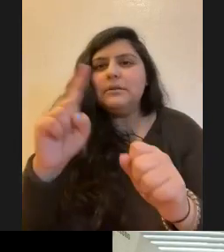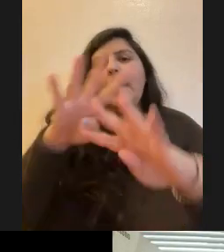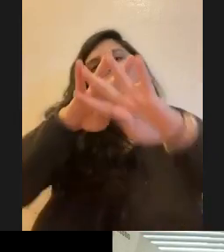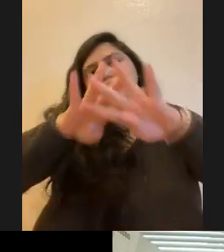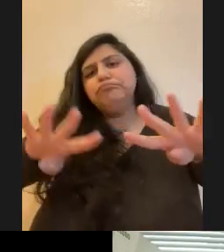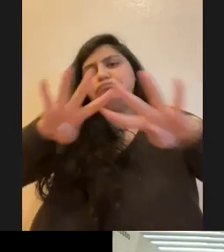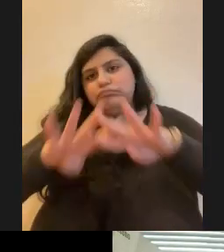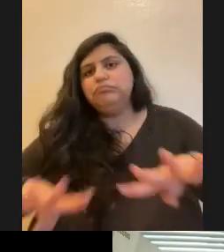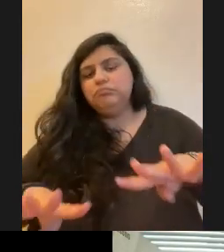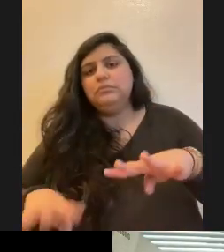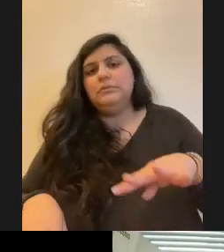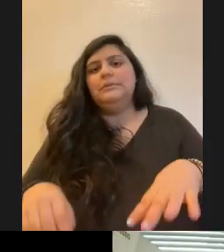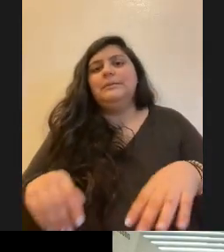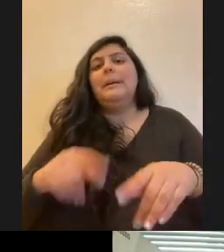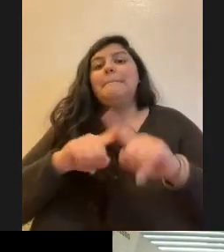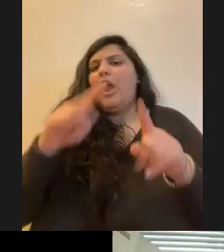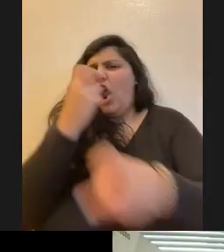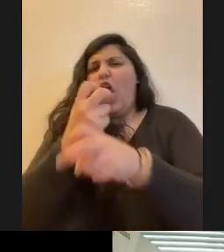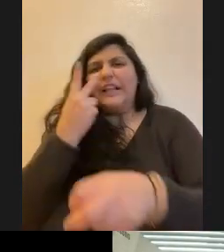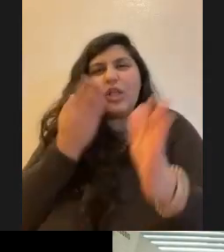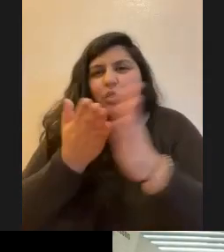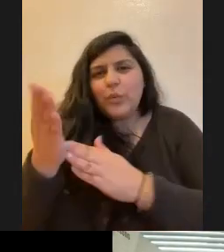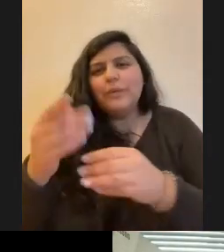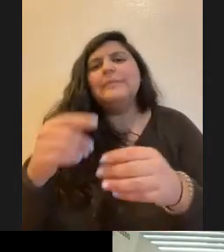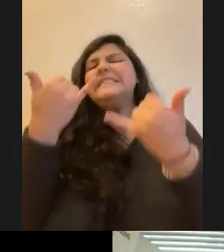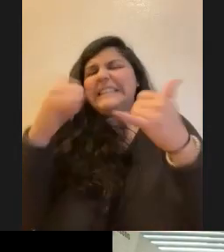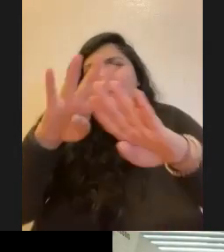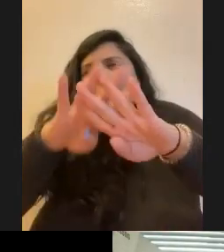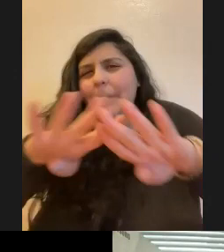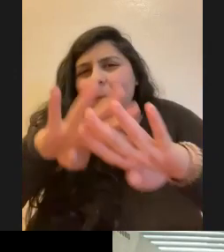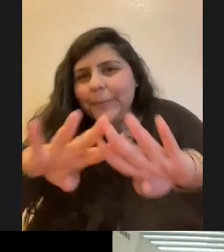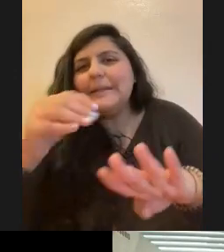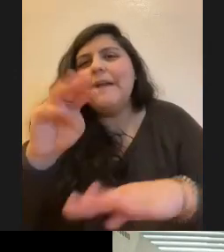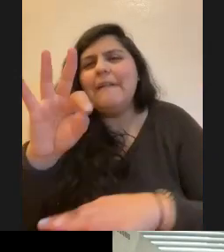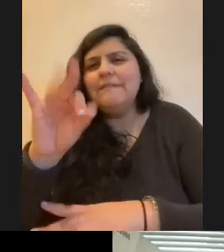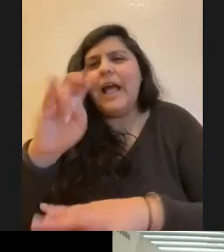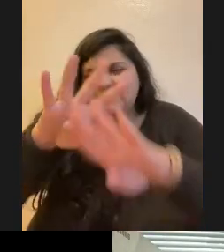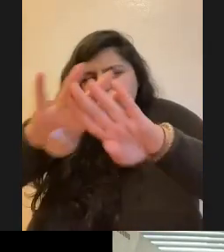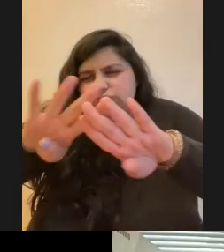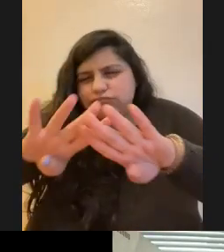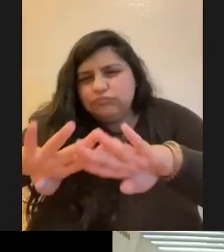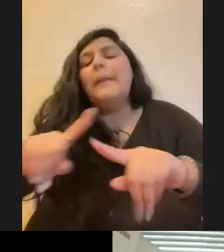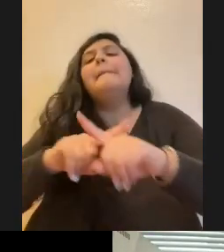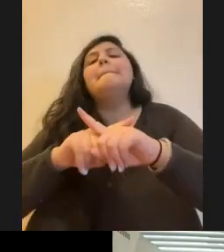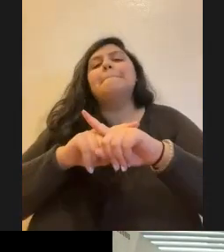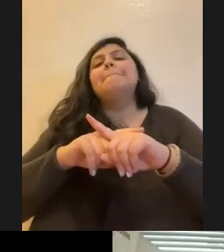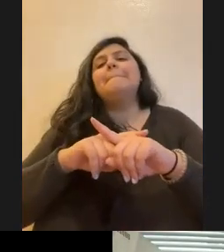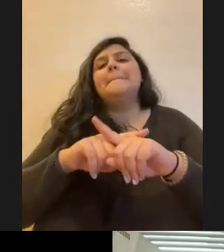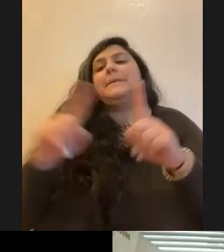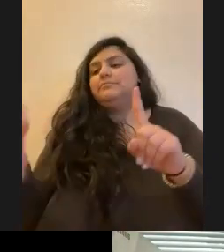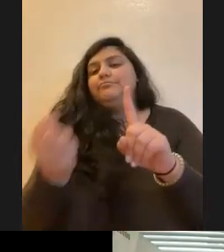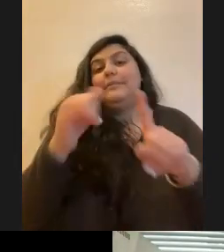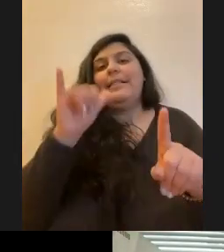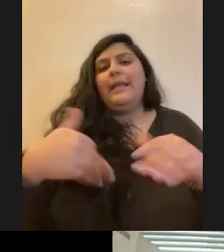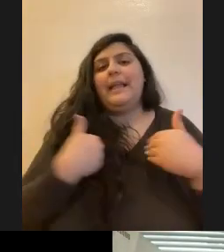of barely see through, you know, it's still a pretty fine mesh size we use on our nets. And And